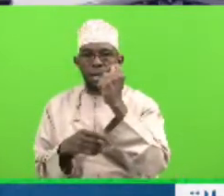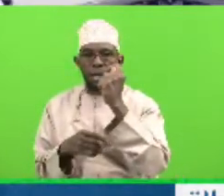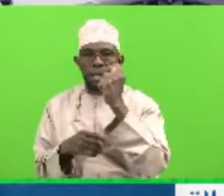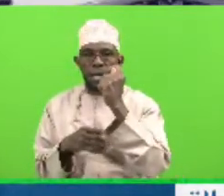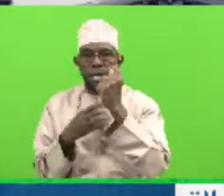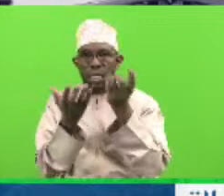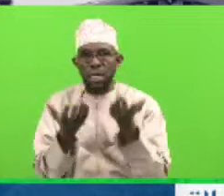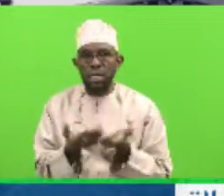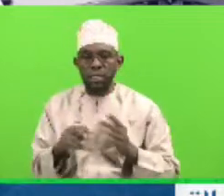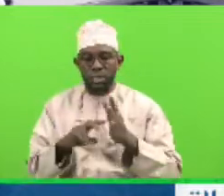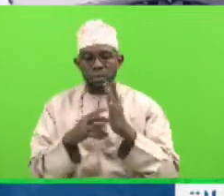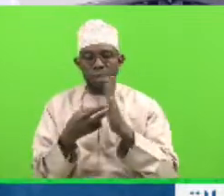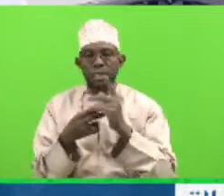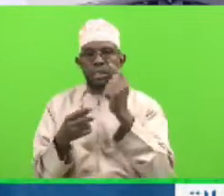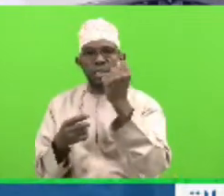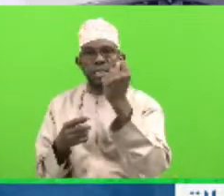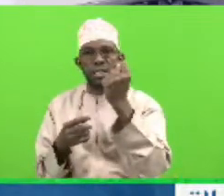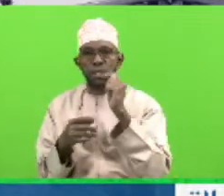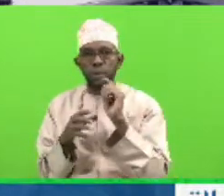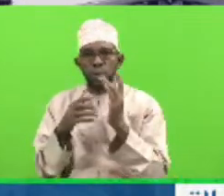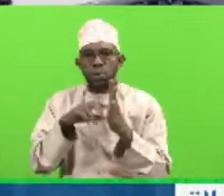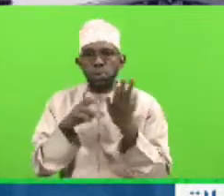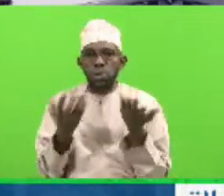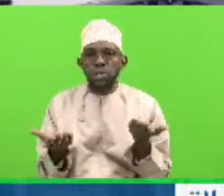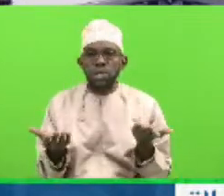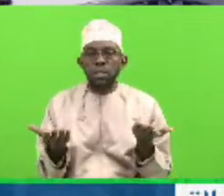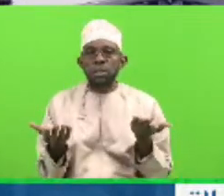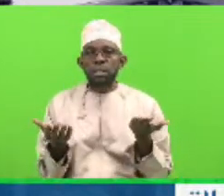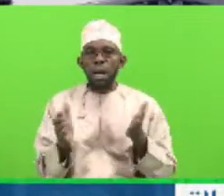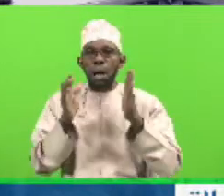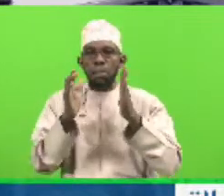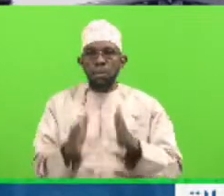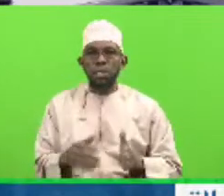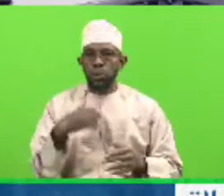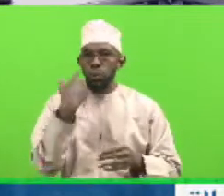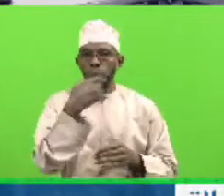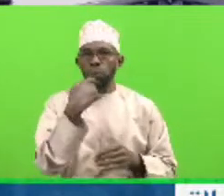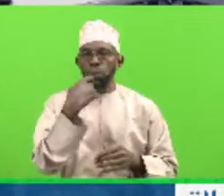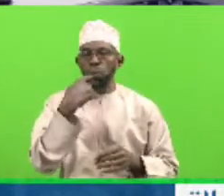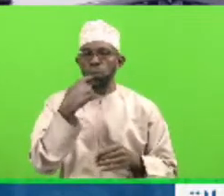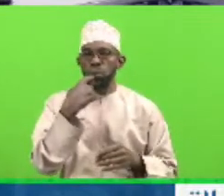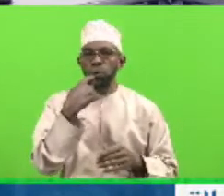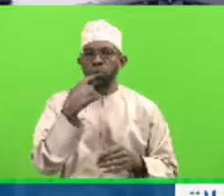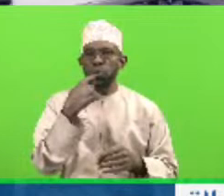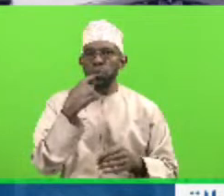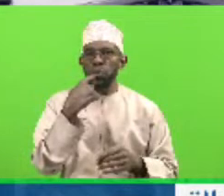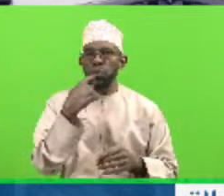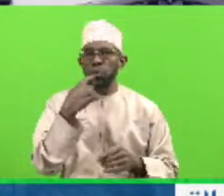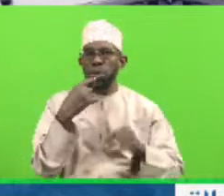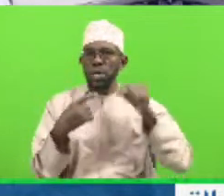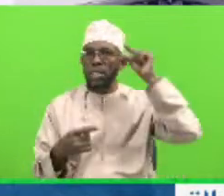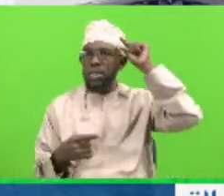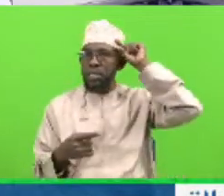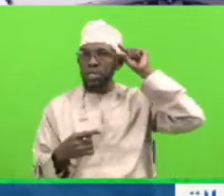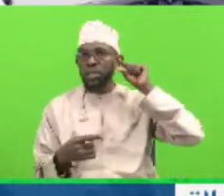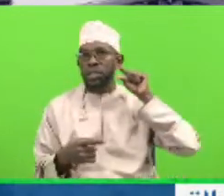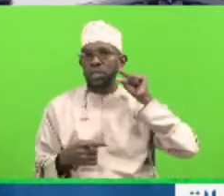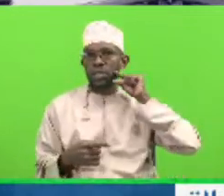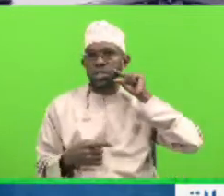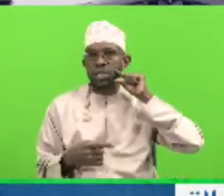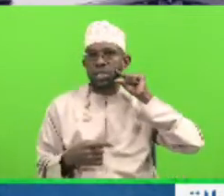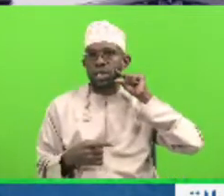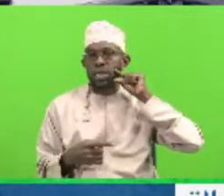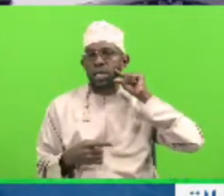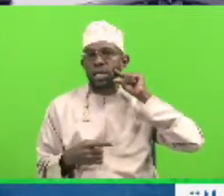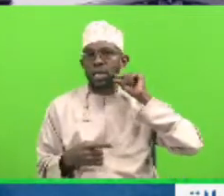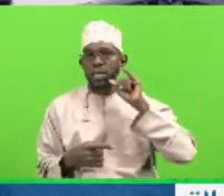Now here, it refers to a person whose gender identity